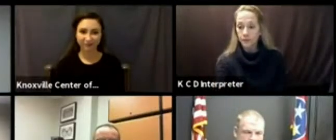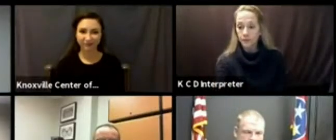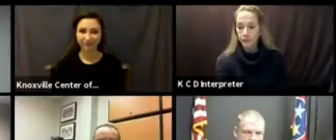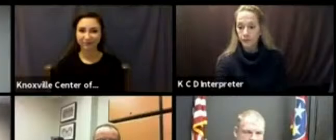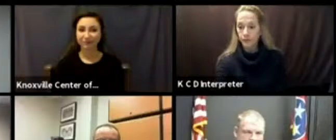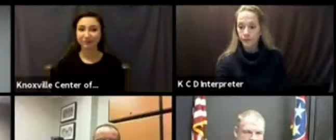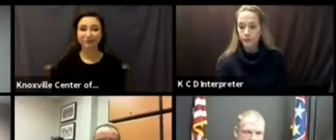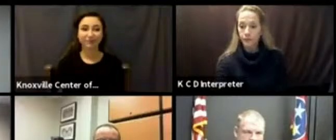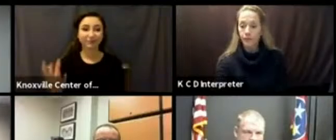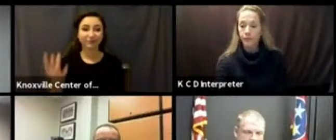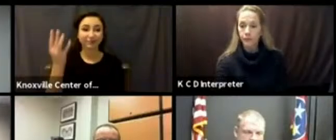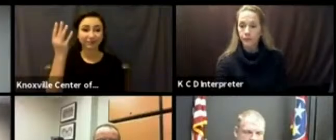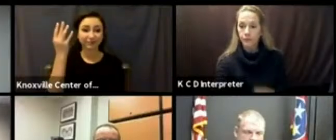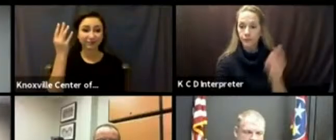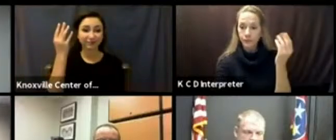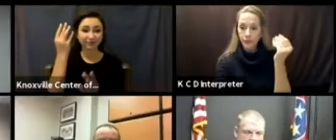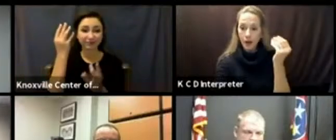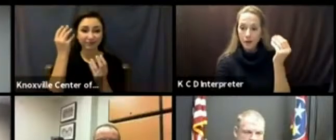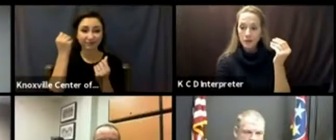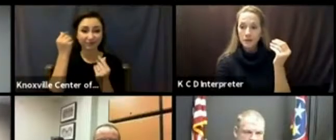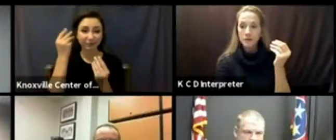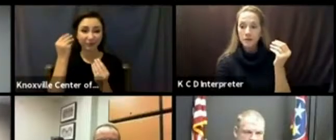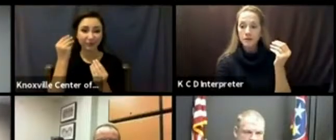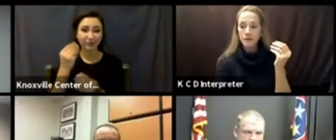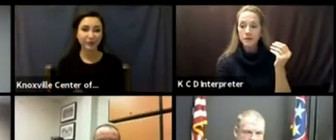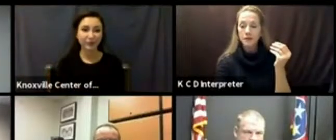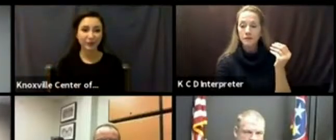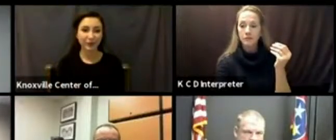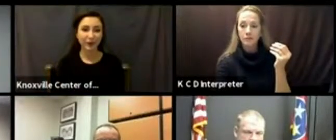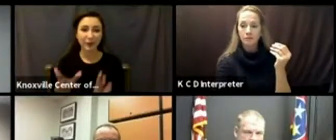Thoughts, comments, discussion from the board about 2020-7?